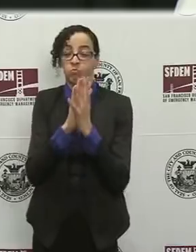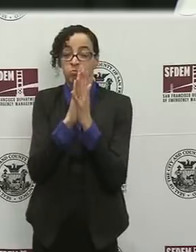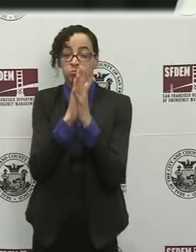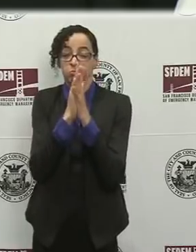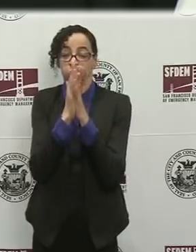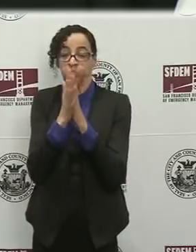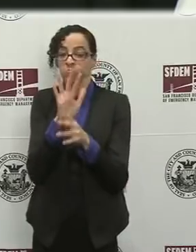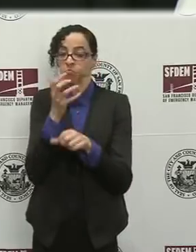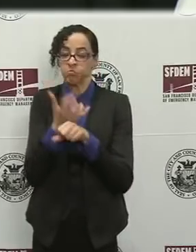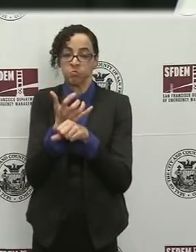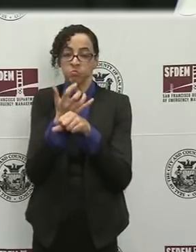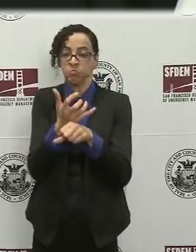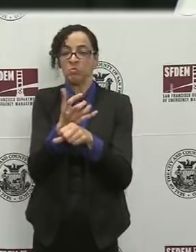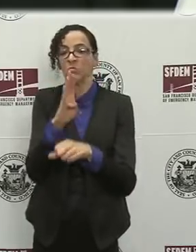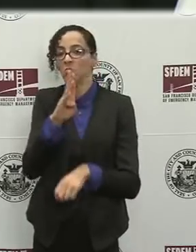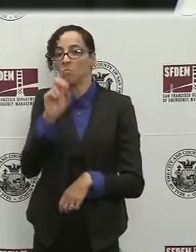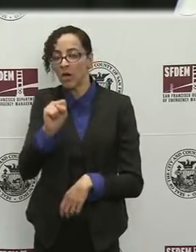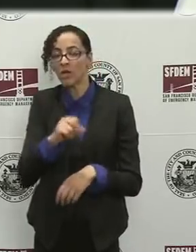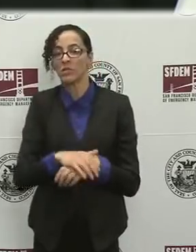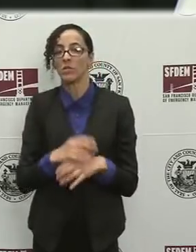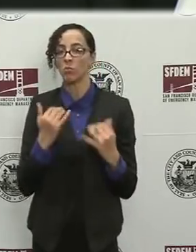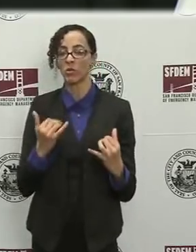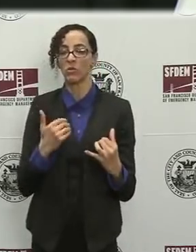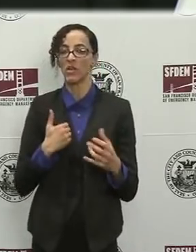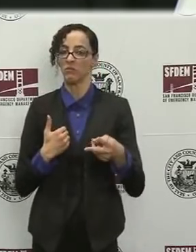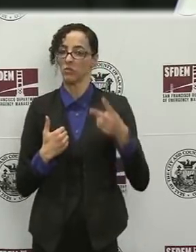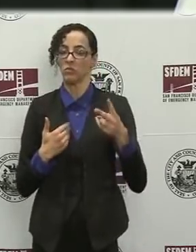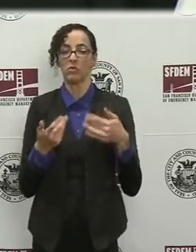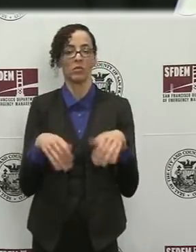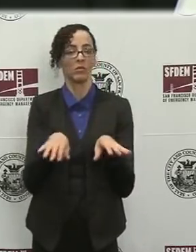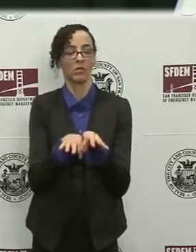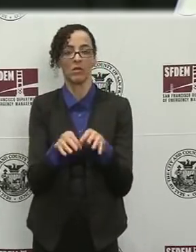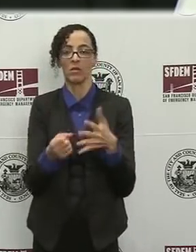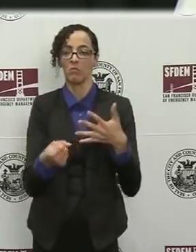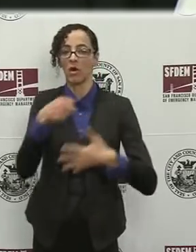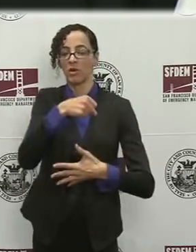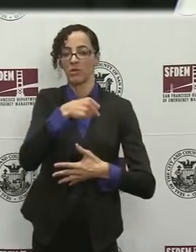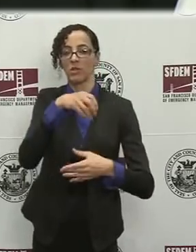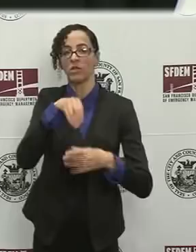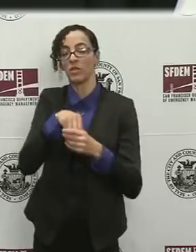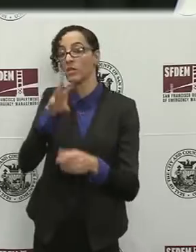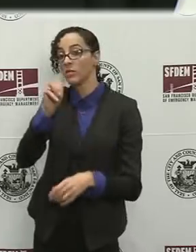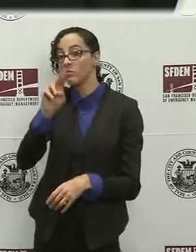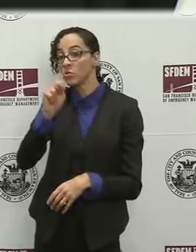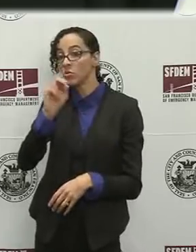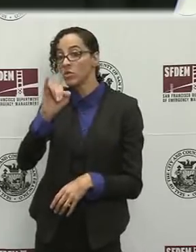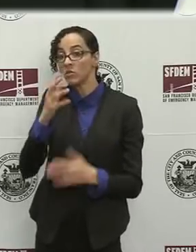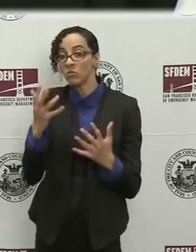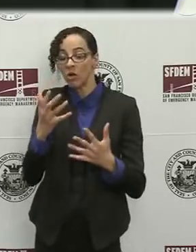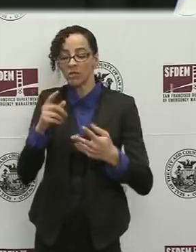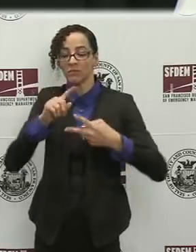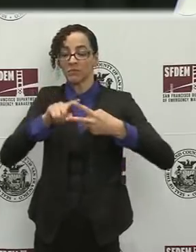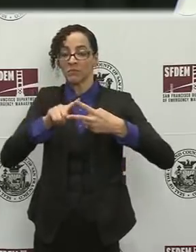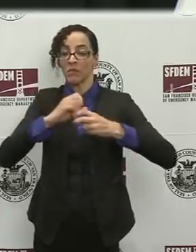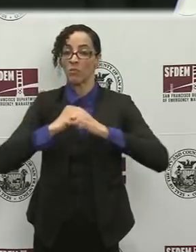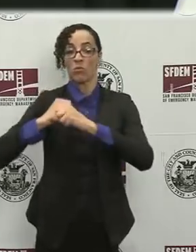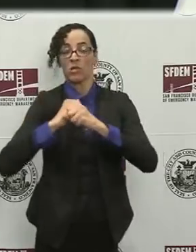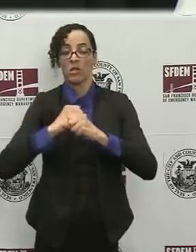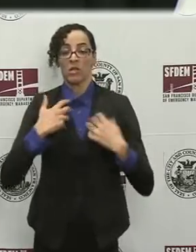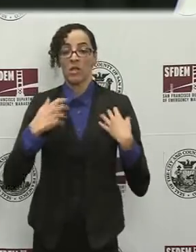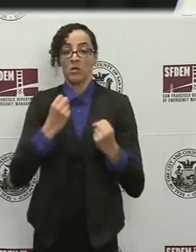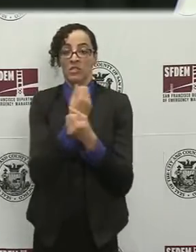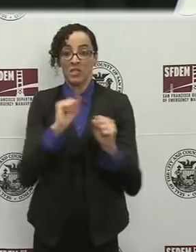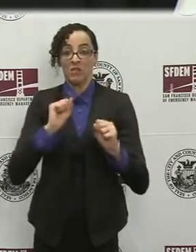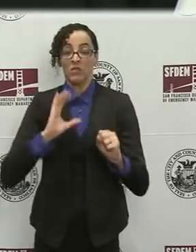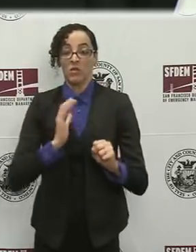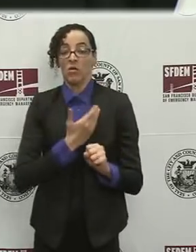health crisis, two essential priorities at Muni. One is protecting the health and safety of our operators,